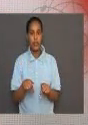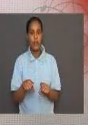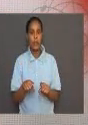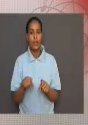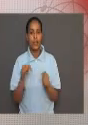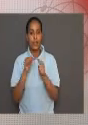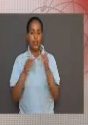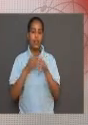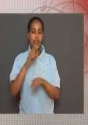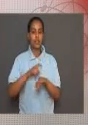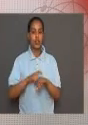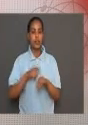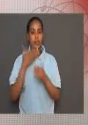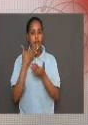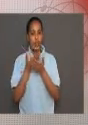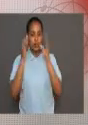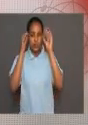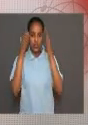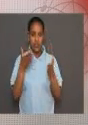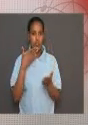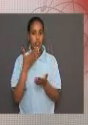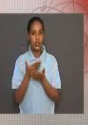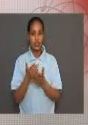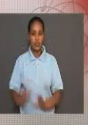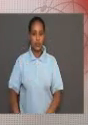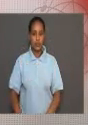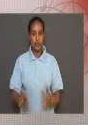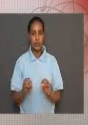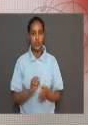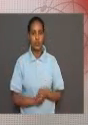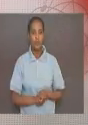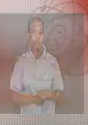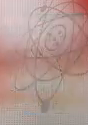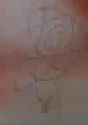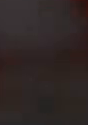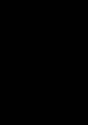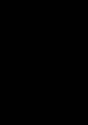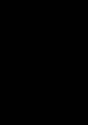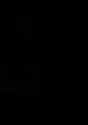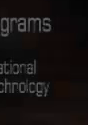Until next time, thank you, teacher. Thank you, students.